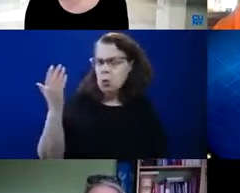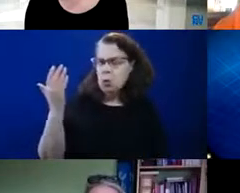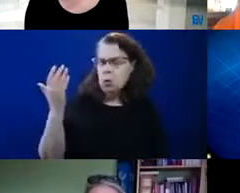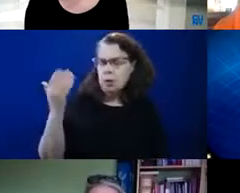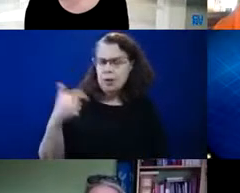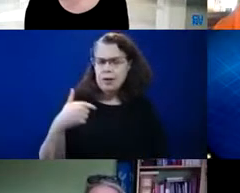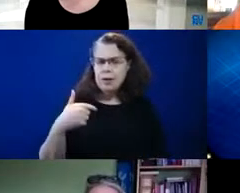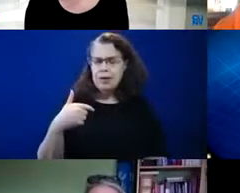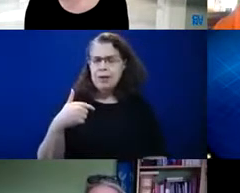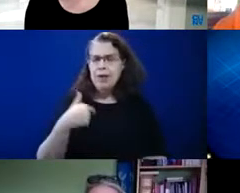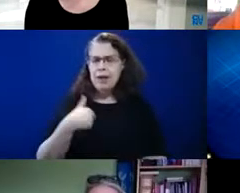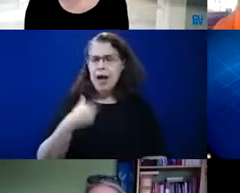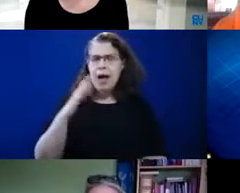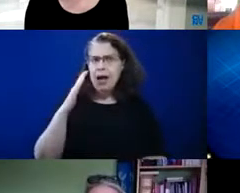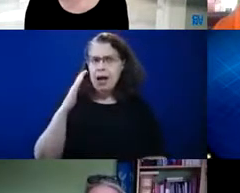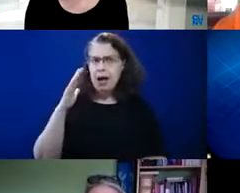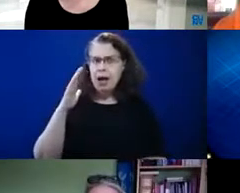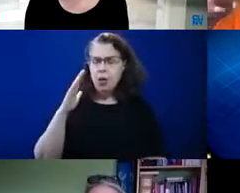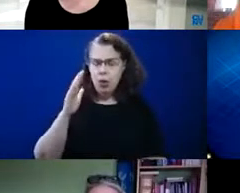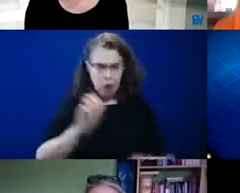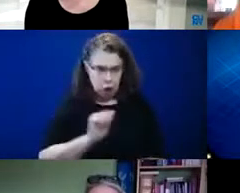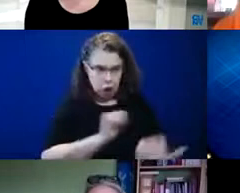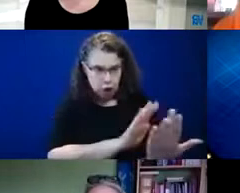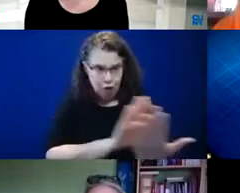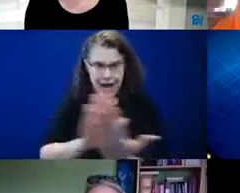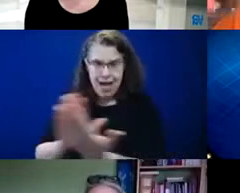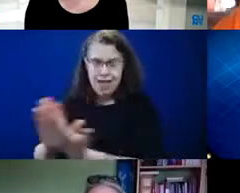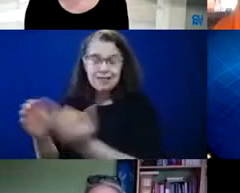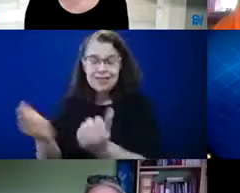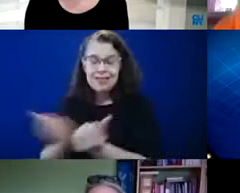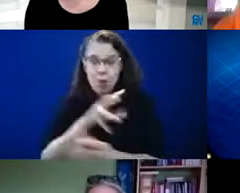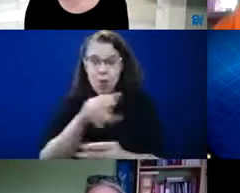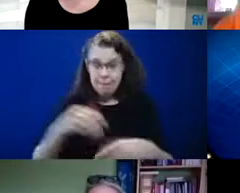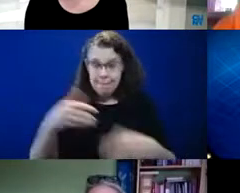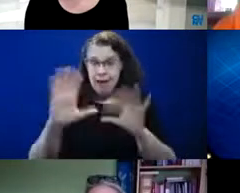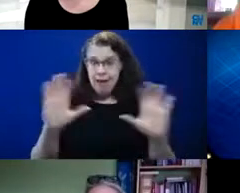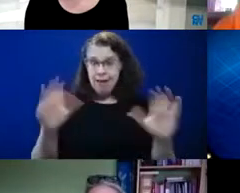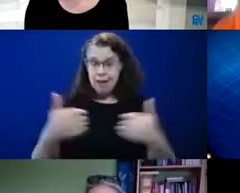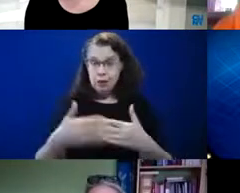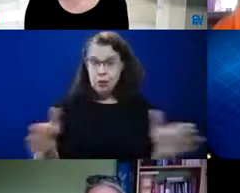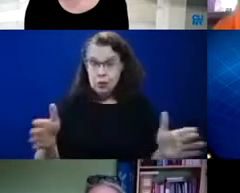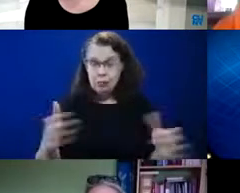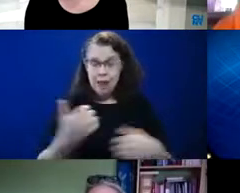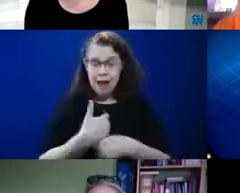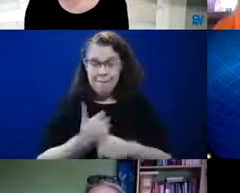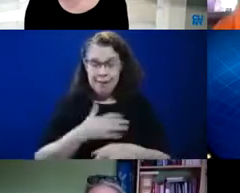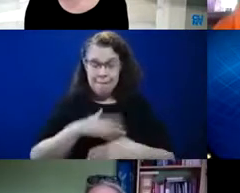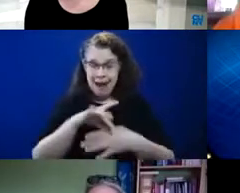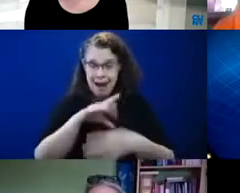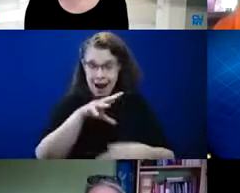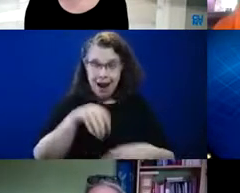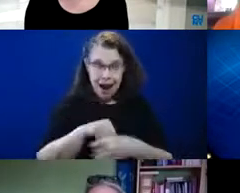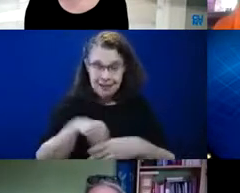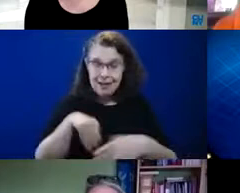am going to address everybody who is in the classroom and make the content accessible? So